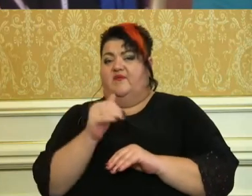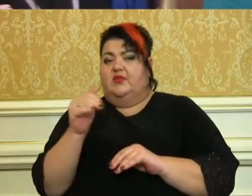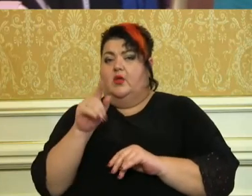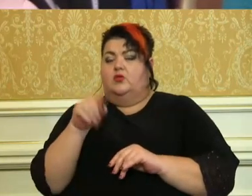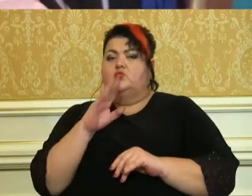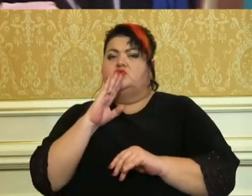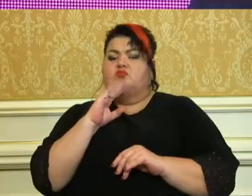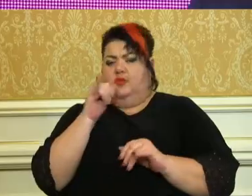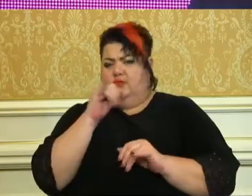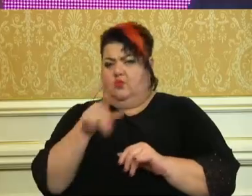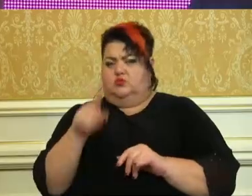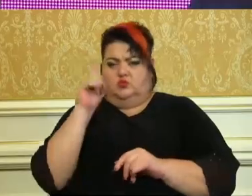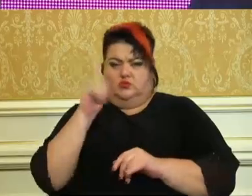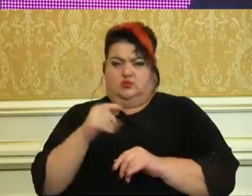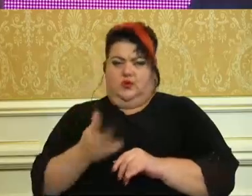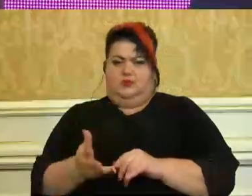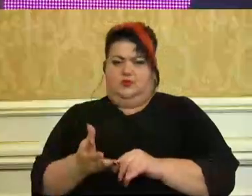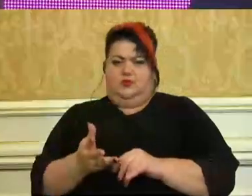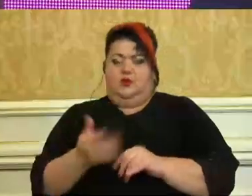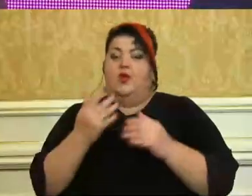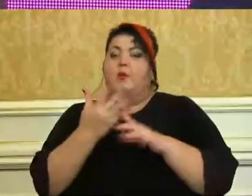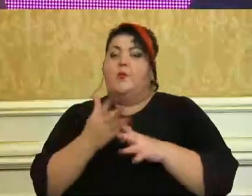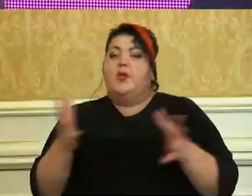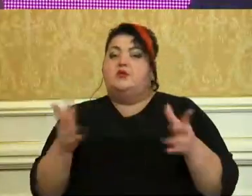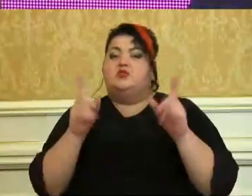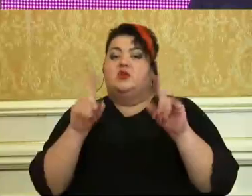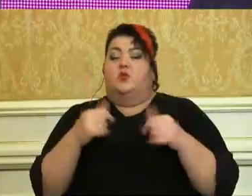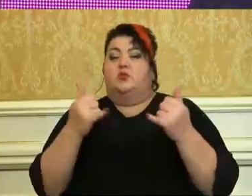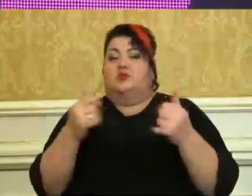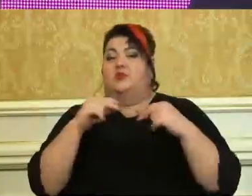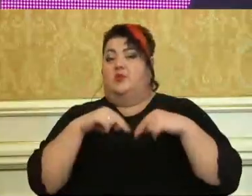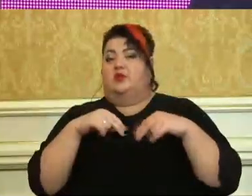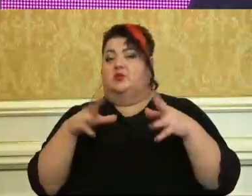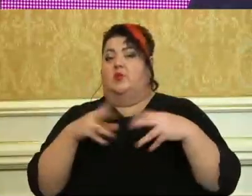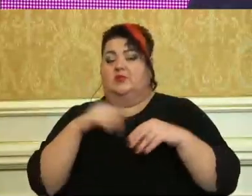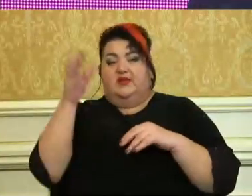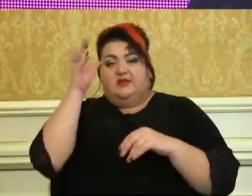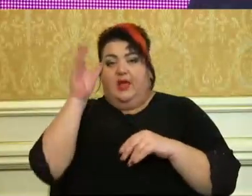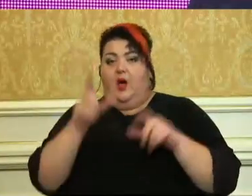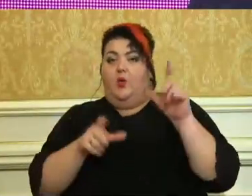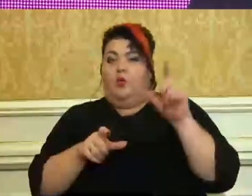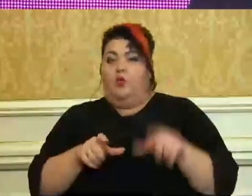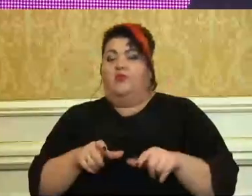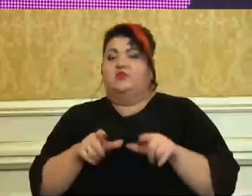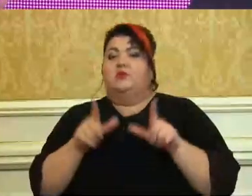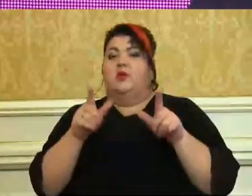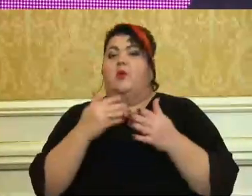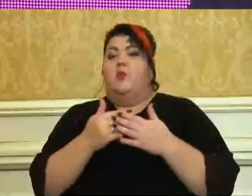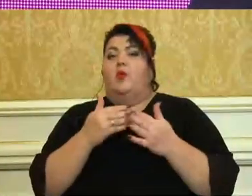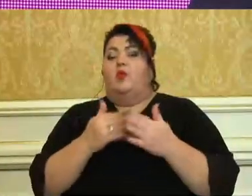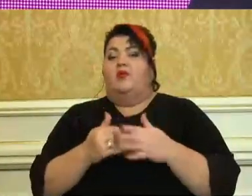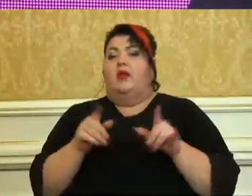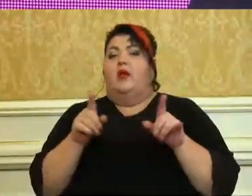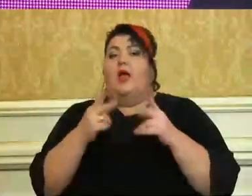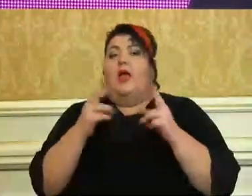that stereotypes, and they even getting the bad marks because of the stereotypic attitude. So